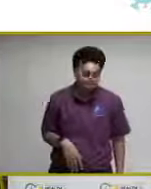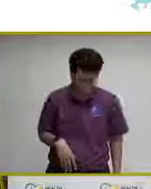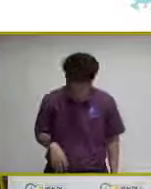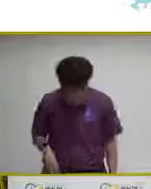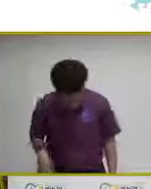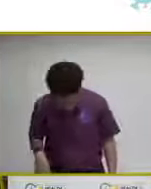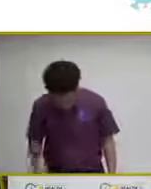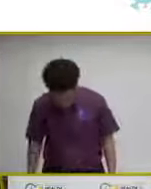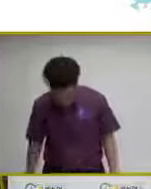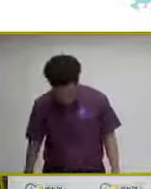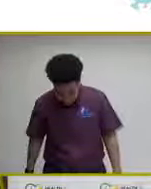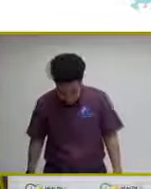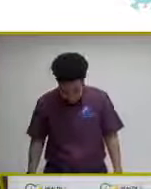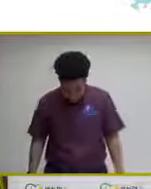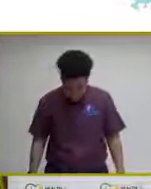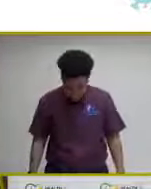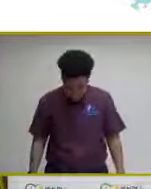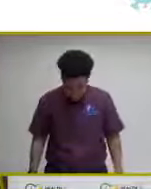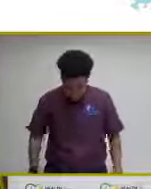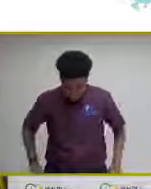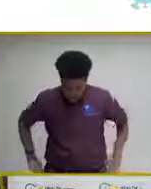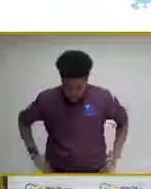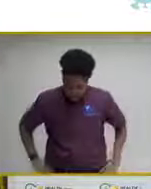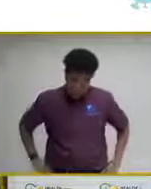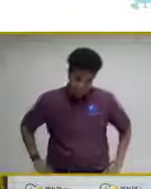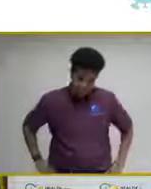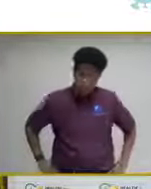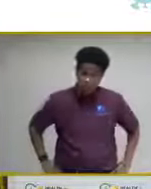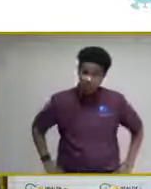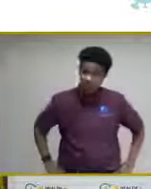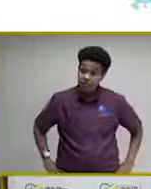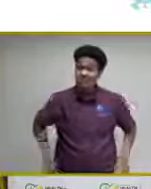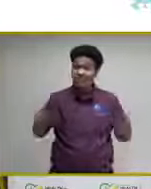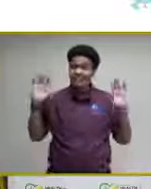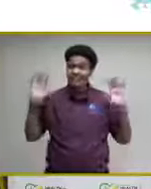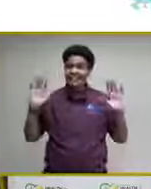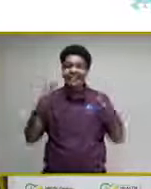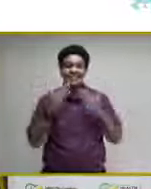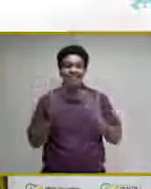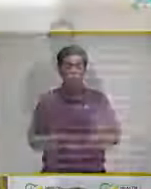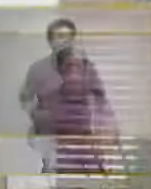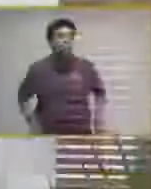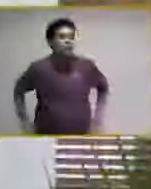next. That's where we will end. Thank you very much, Minister.